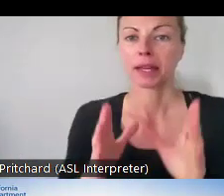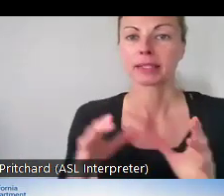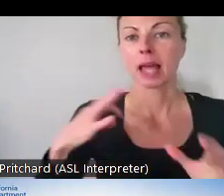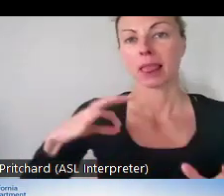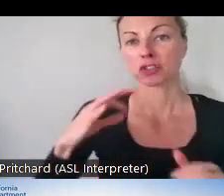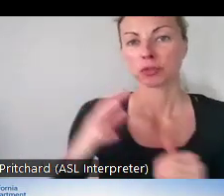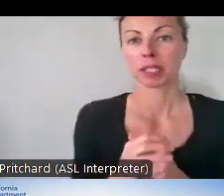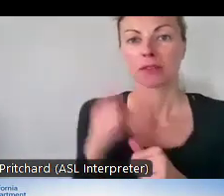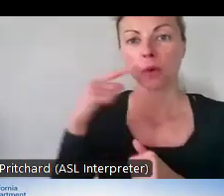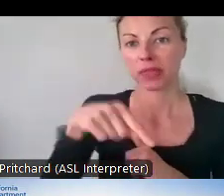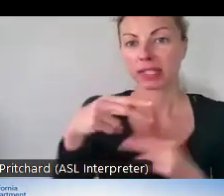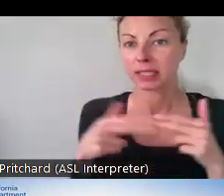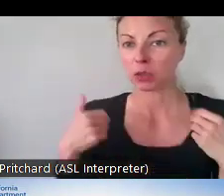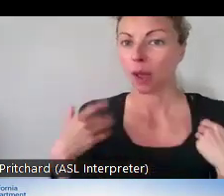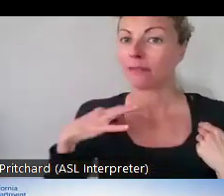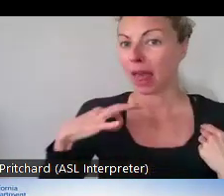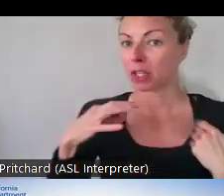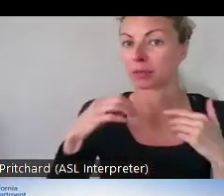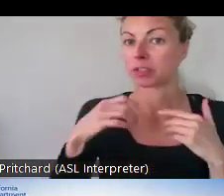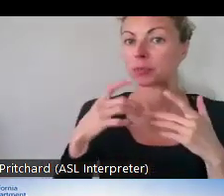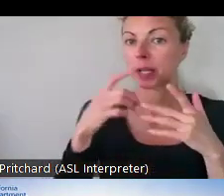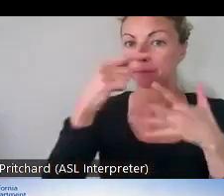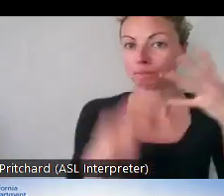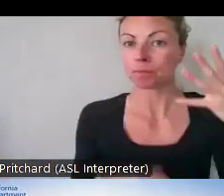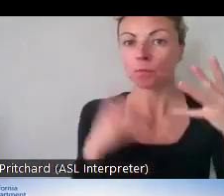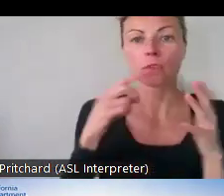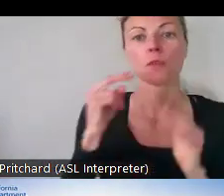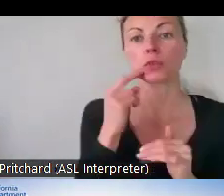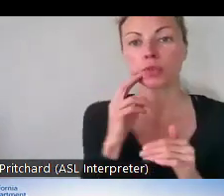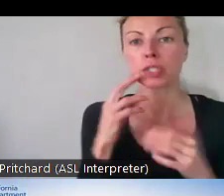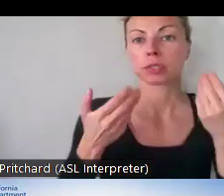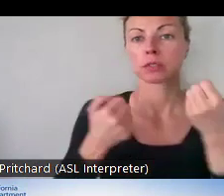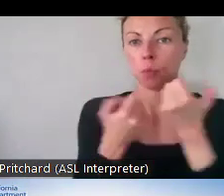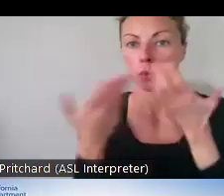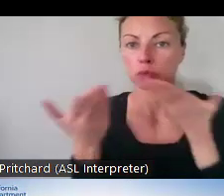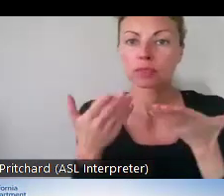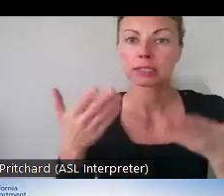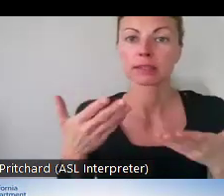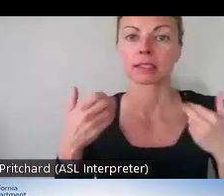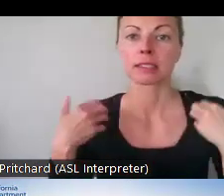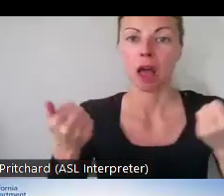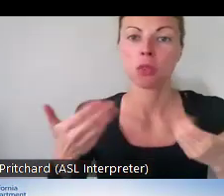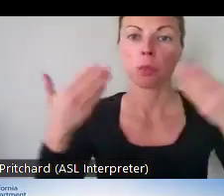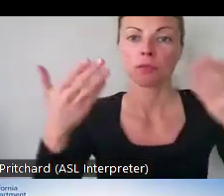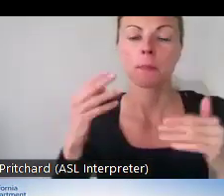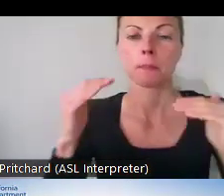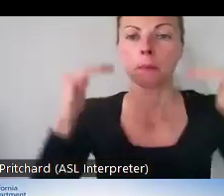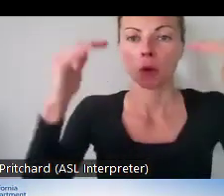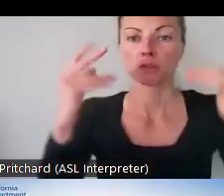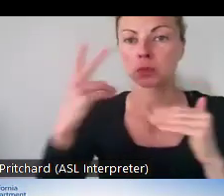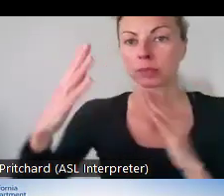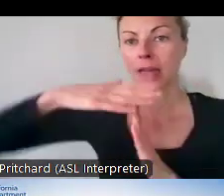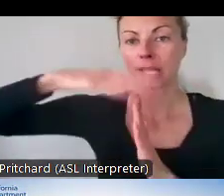So on this slide, we have the eligibility criteria for nutrition, supportive services, and health promotion. So at the top of the slide, you see the